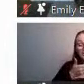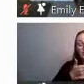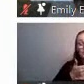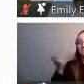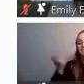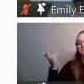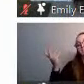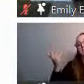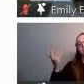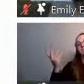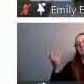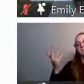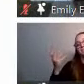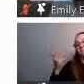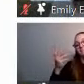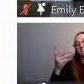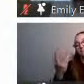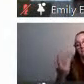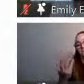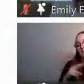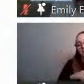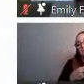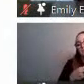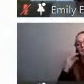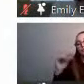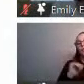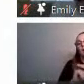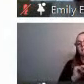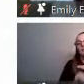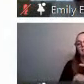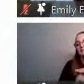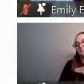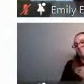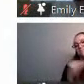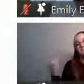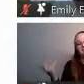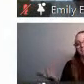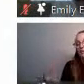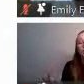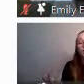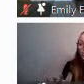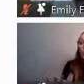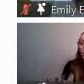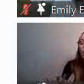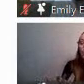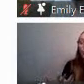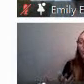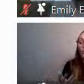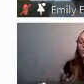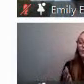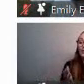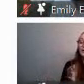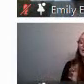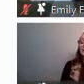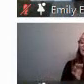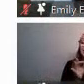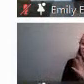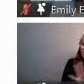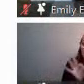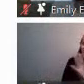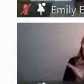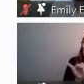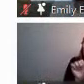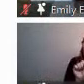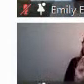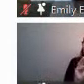be no access. And so I do think that as valuable as, as Samantha was pointing out, 15 years